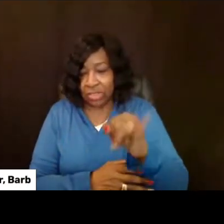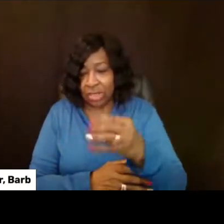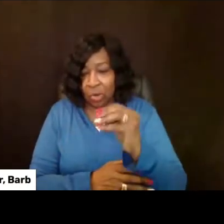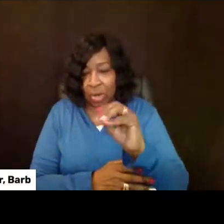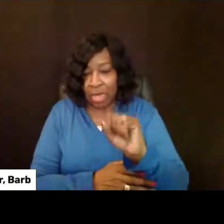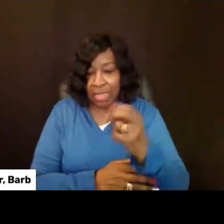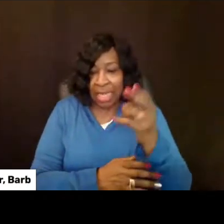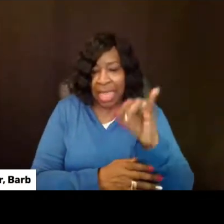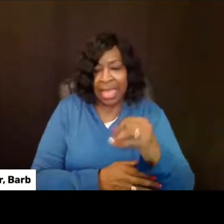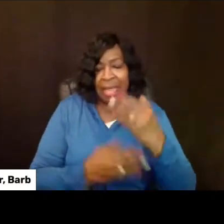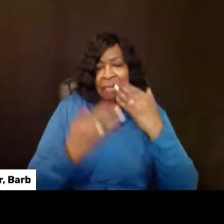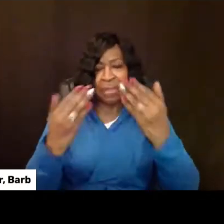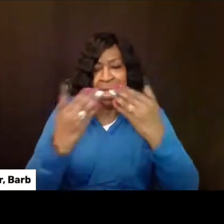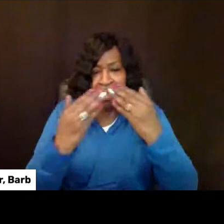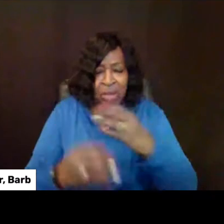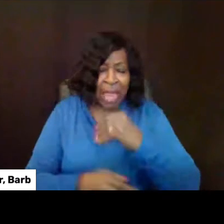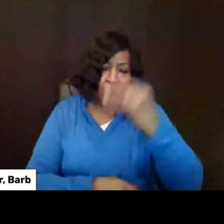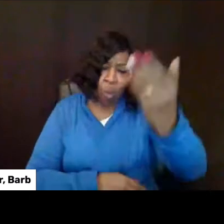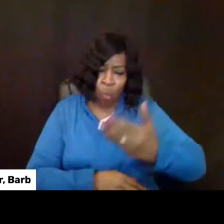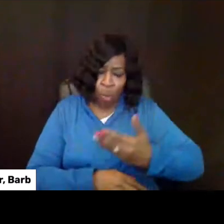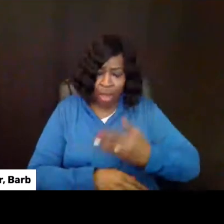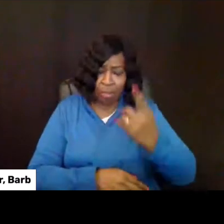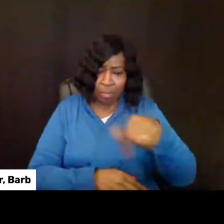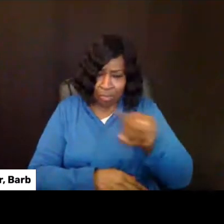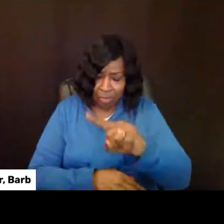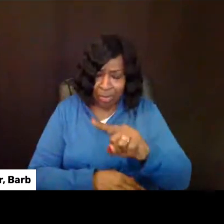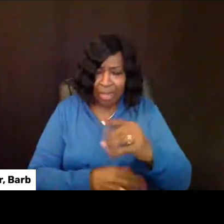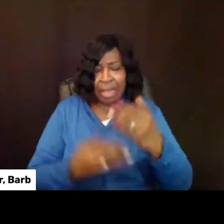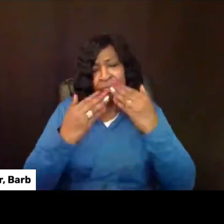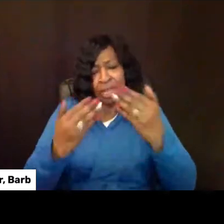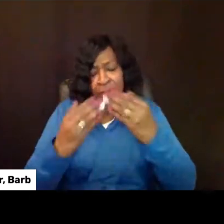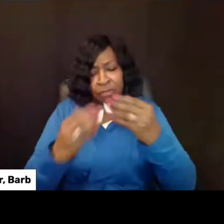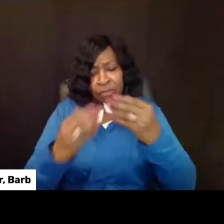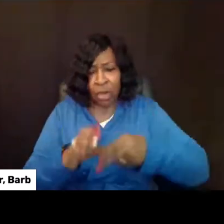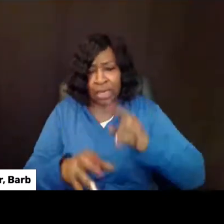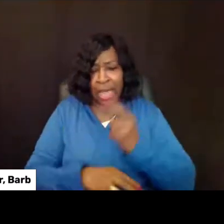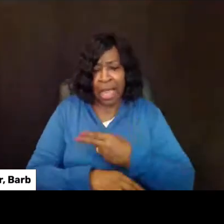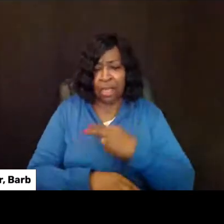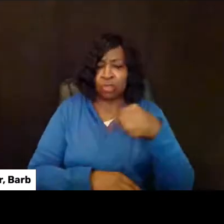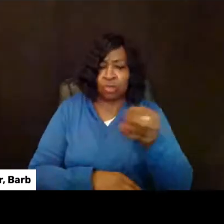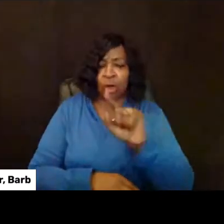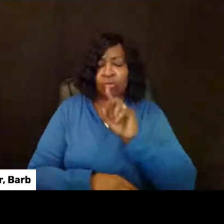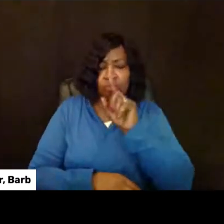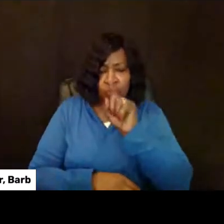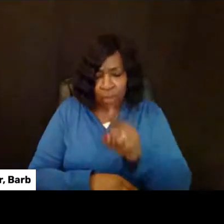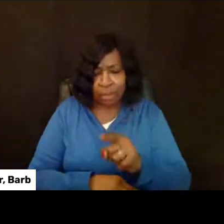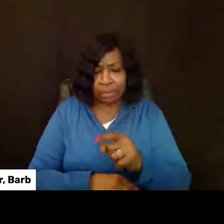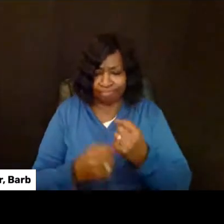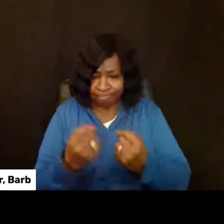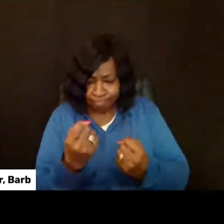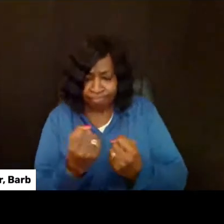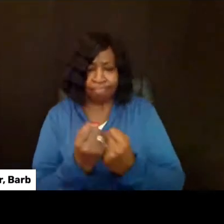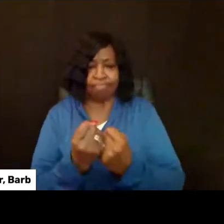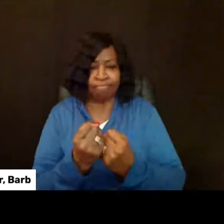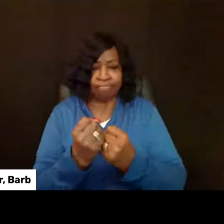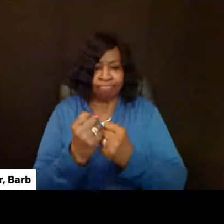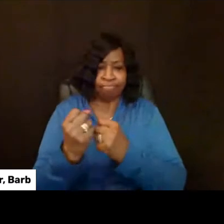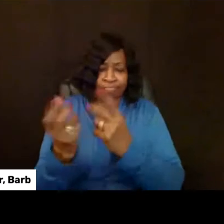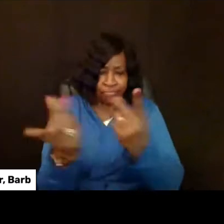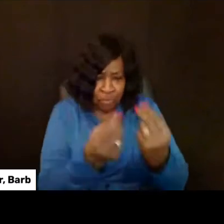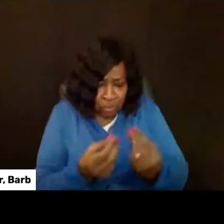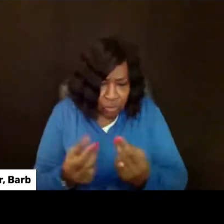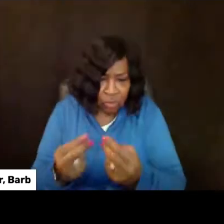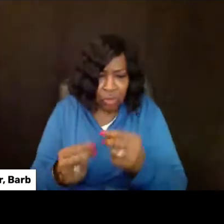so much for joining us. Again, you two have really stepped up in your fields and really identified the